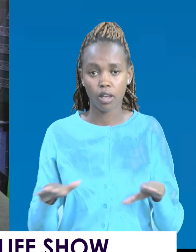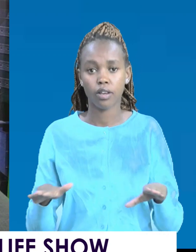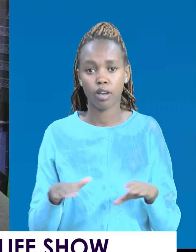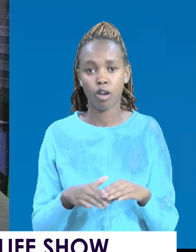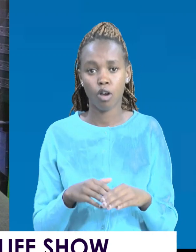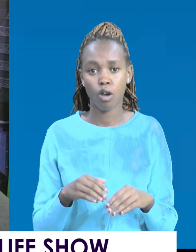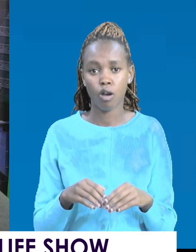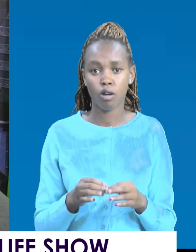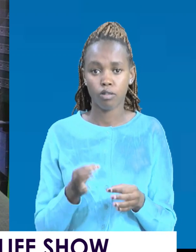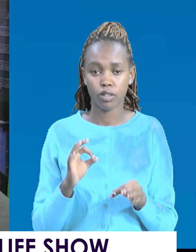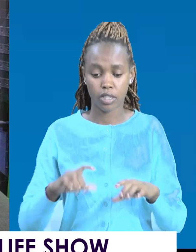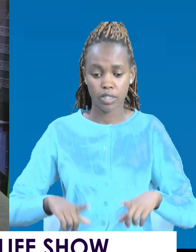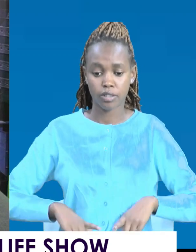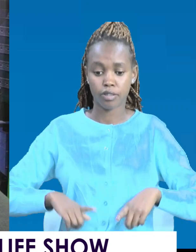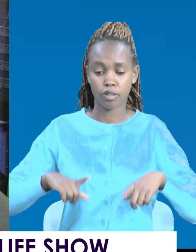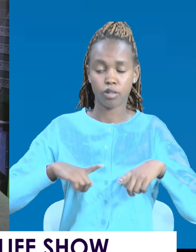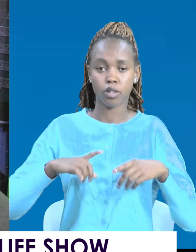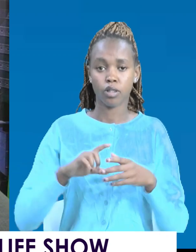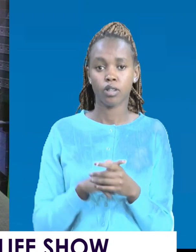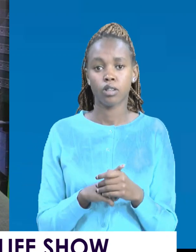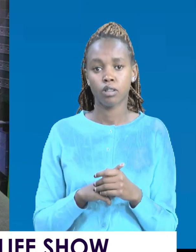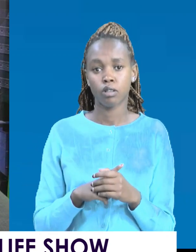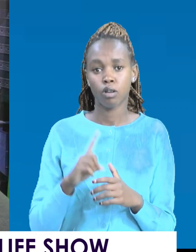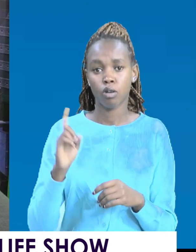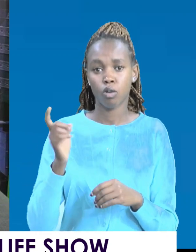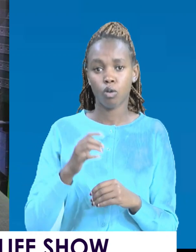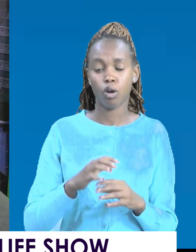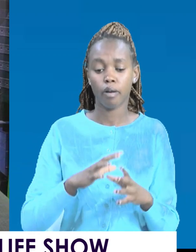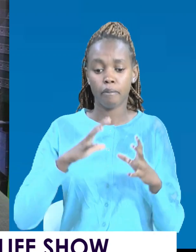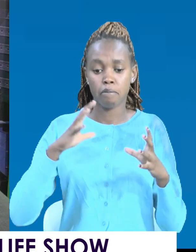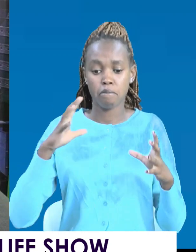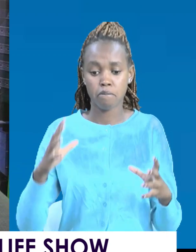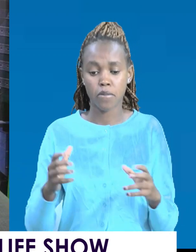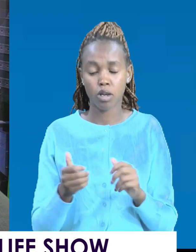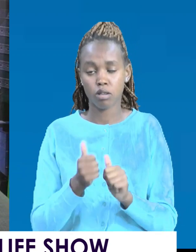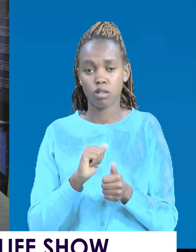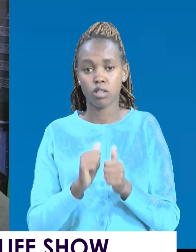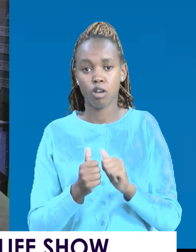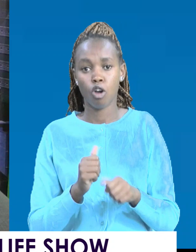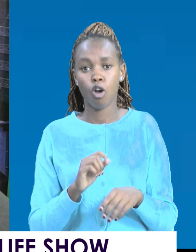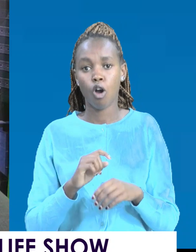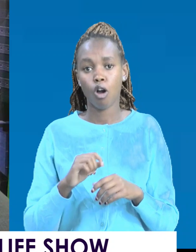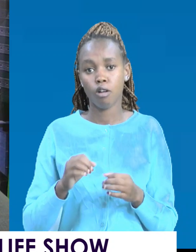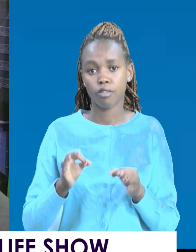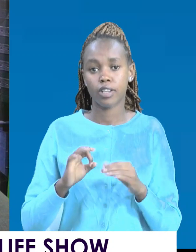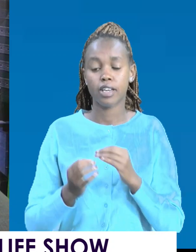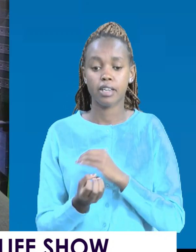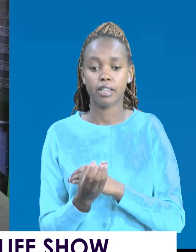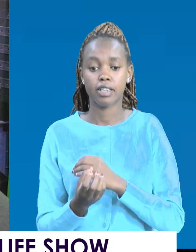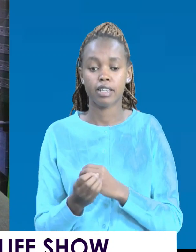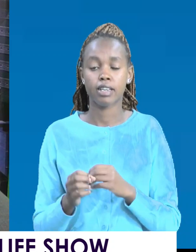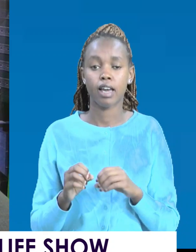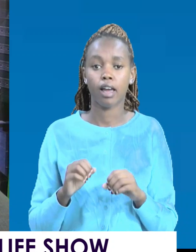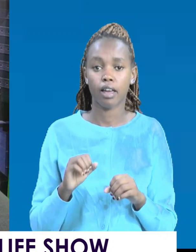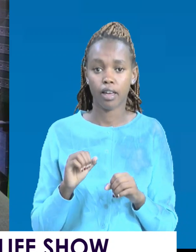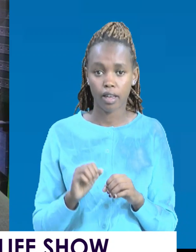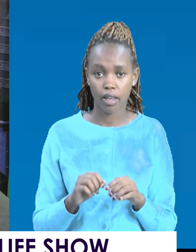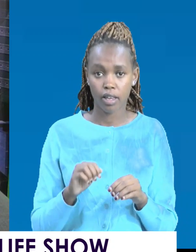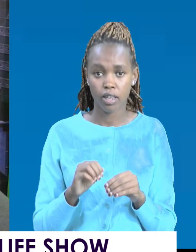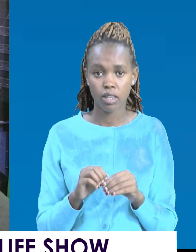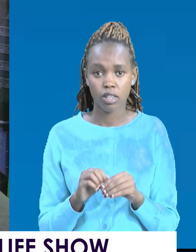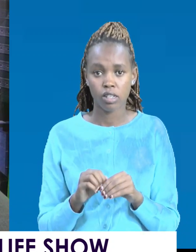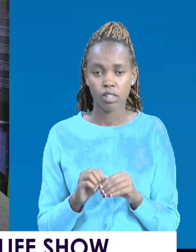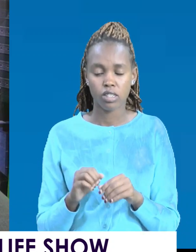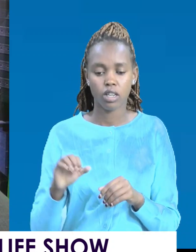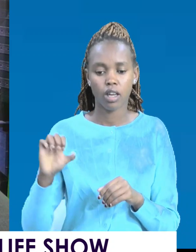the living, one of the biggest arts of influence is empathy. Looking